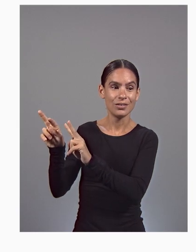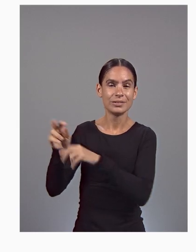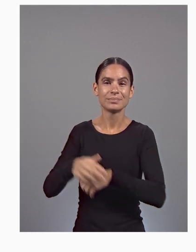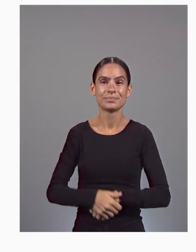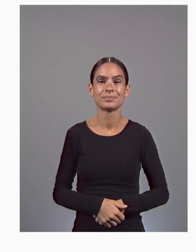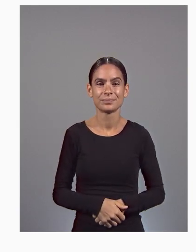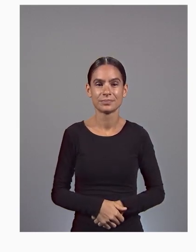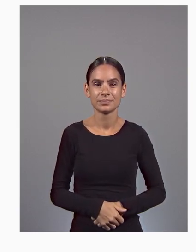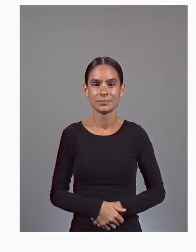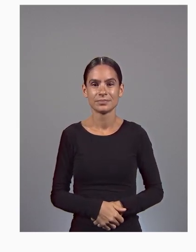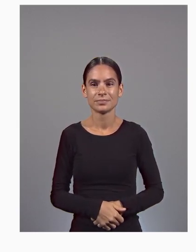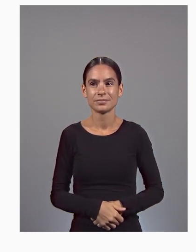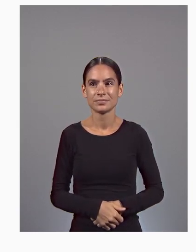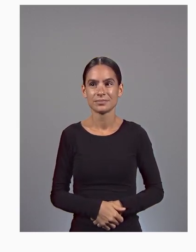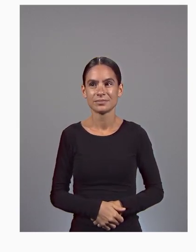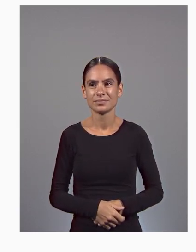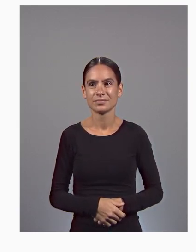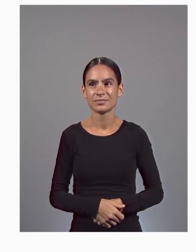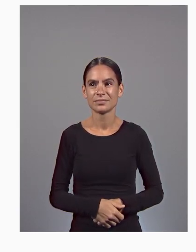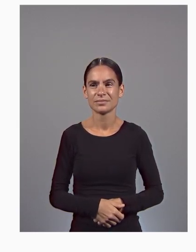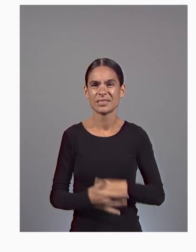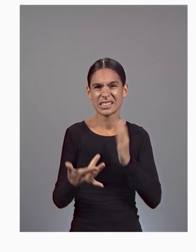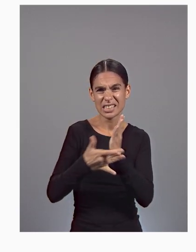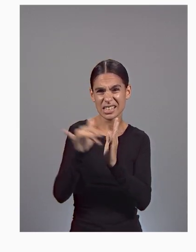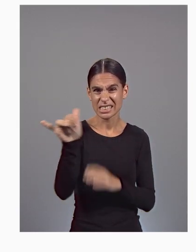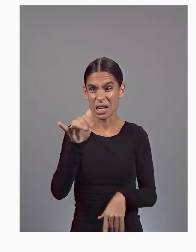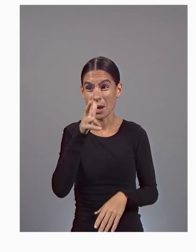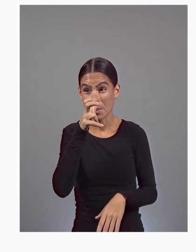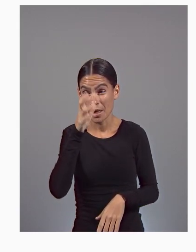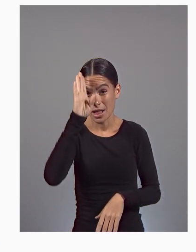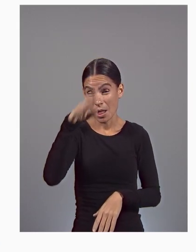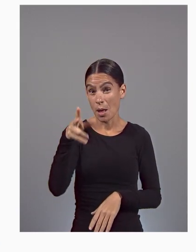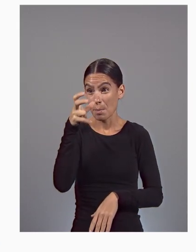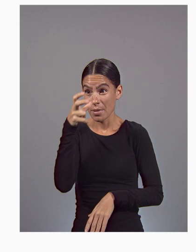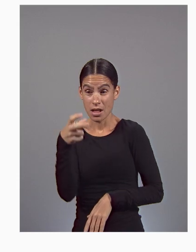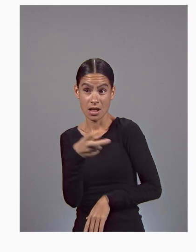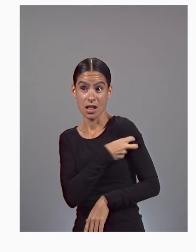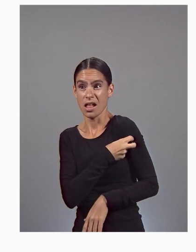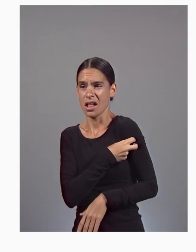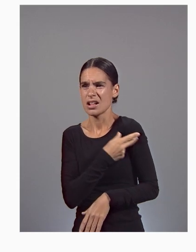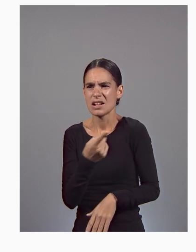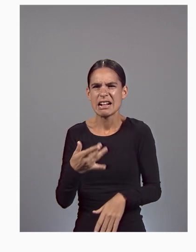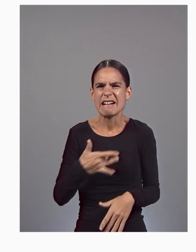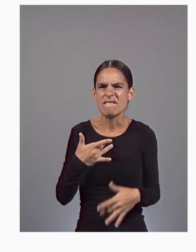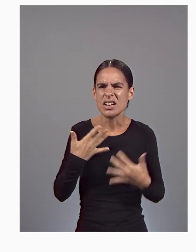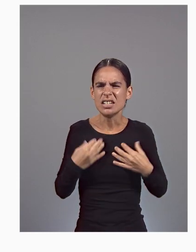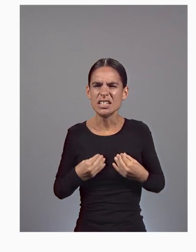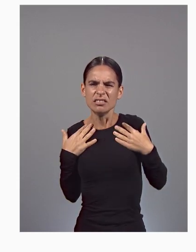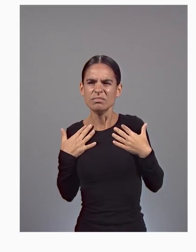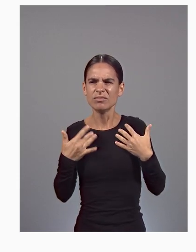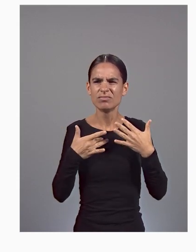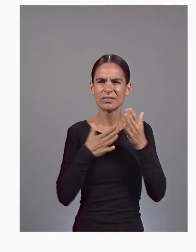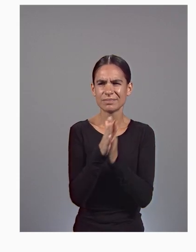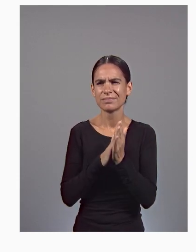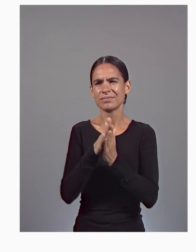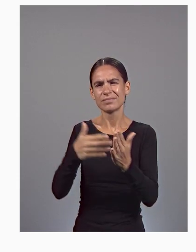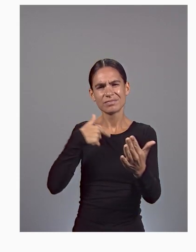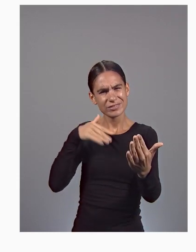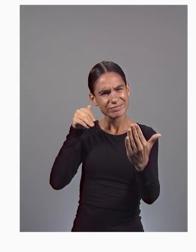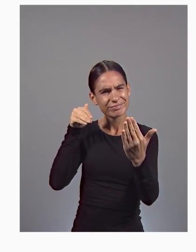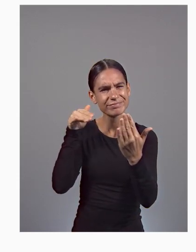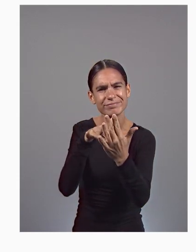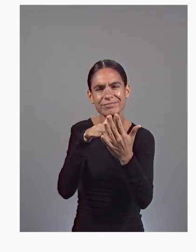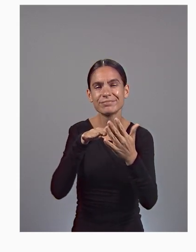Tecnologia é como se fosse um bichinho que uma vez que ela te morde, não sai mais de você. Eu cursei análise e desenvolvimento